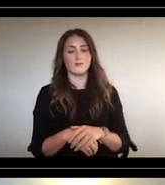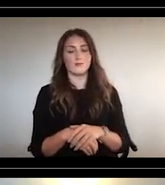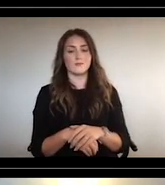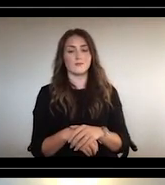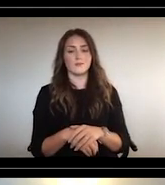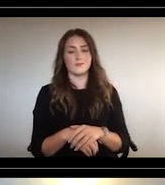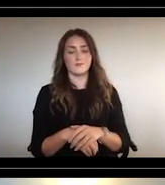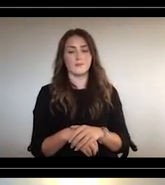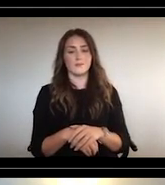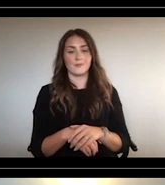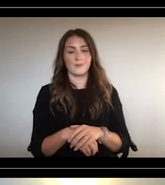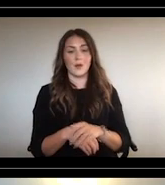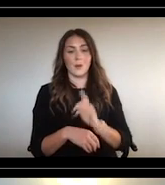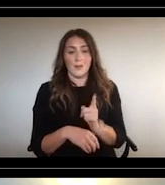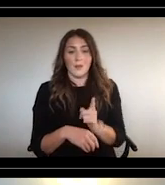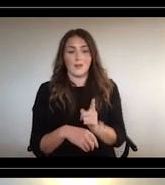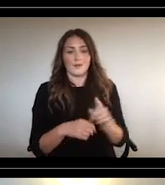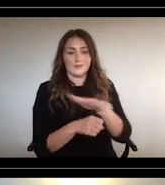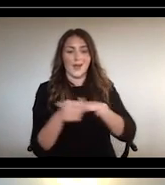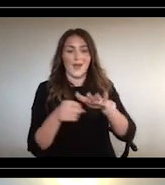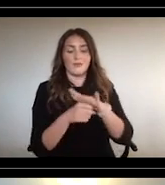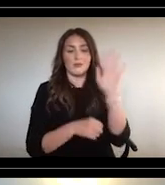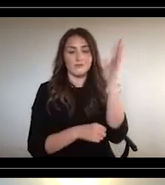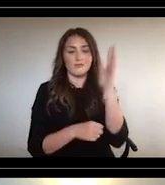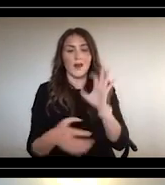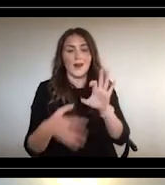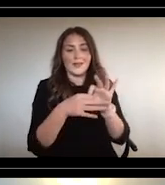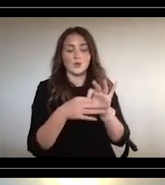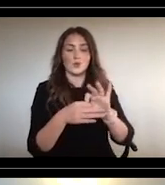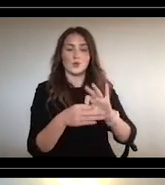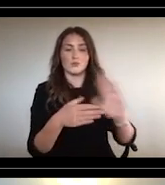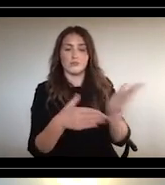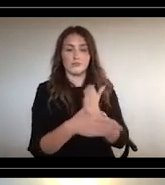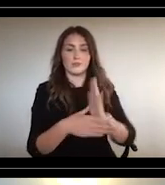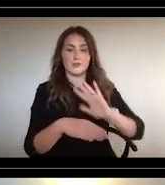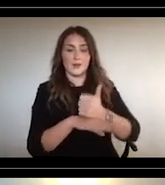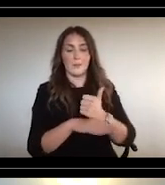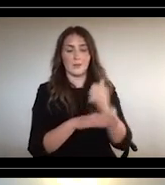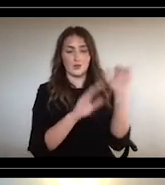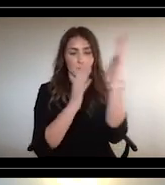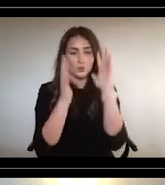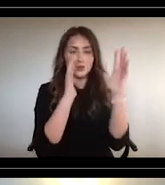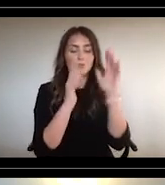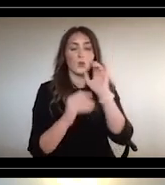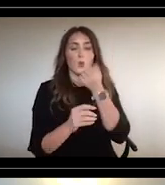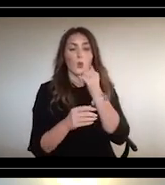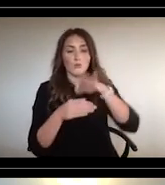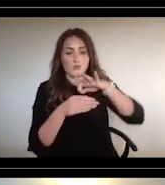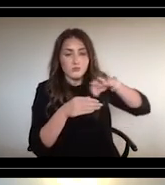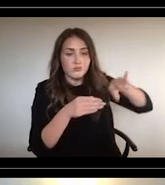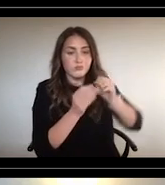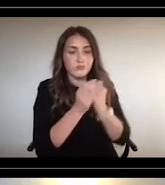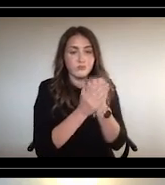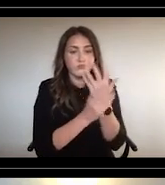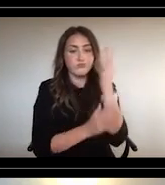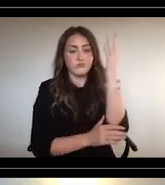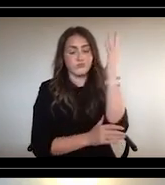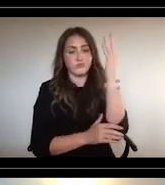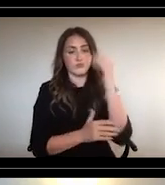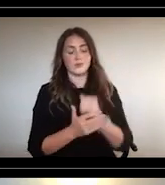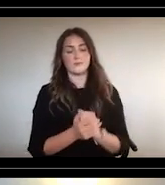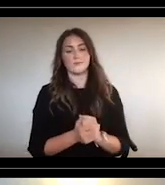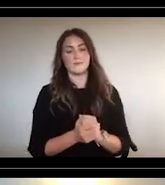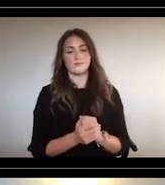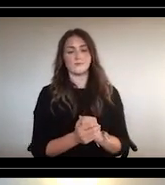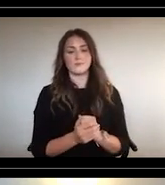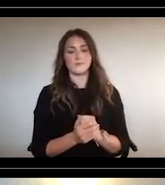existing woodland. This would be landscaped to complement the current site and connect to the existing paths in the area.